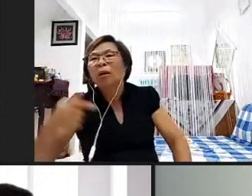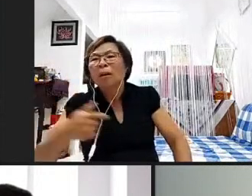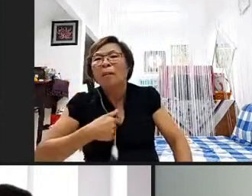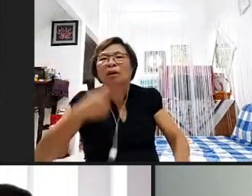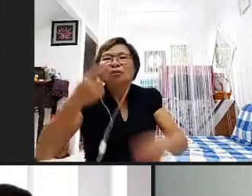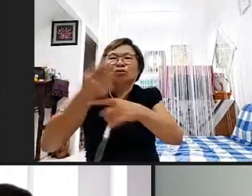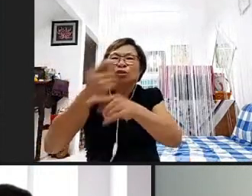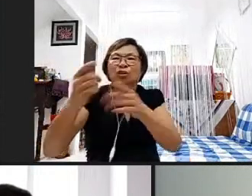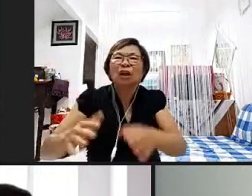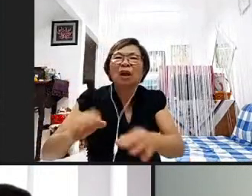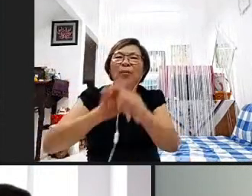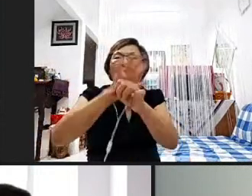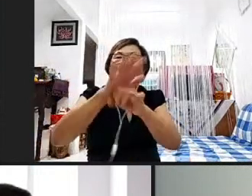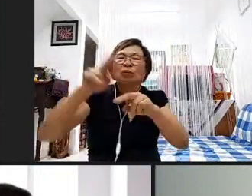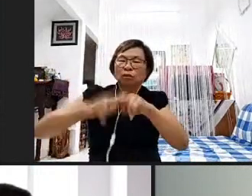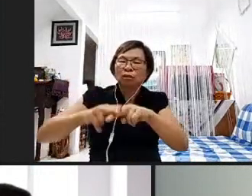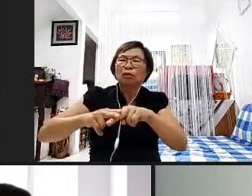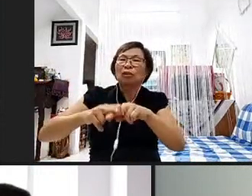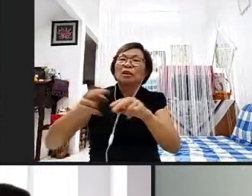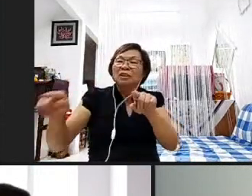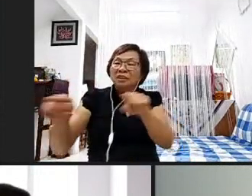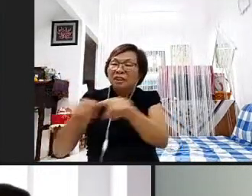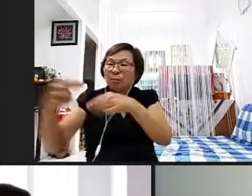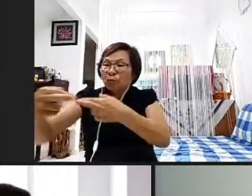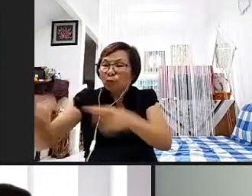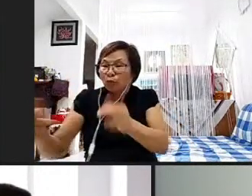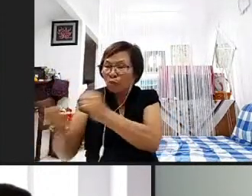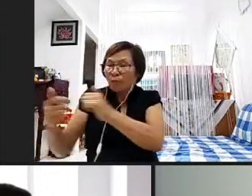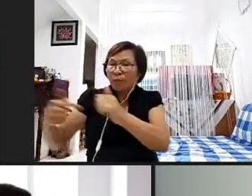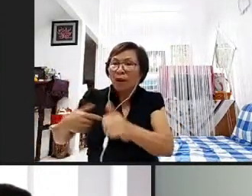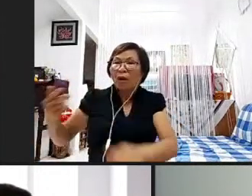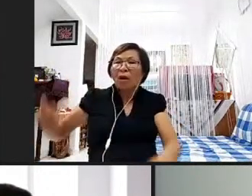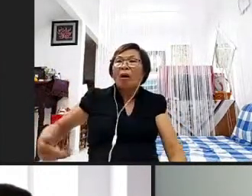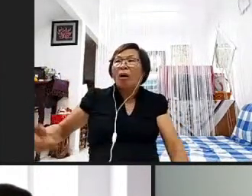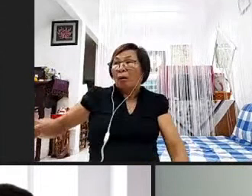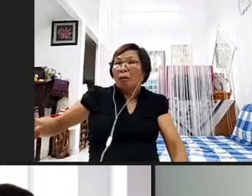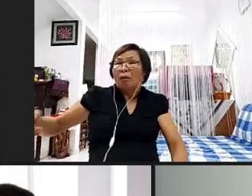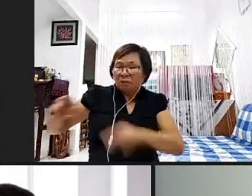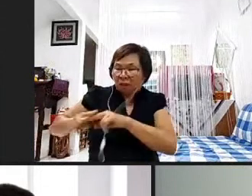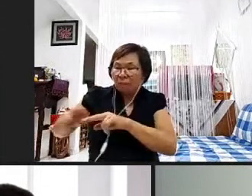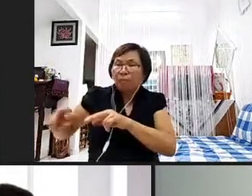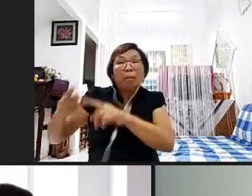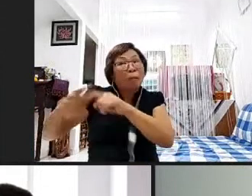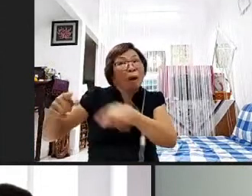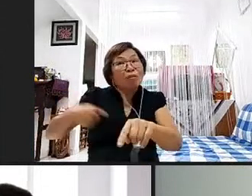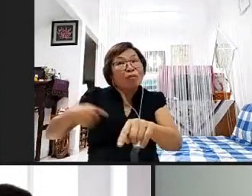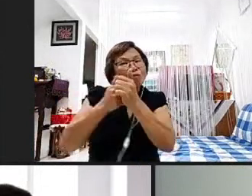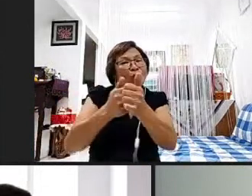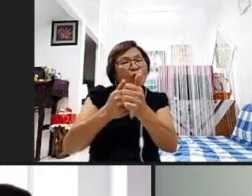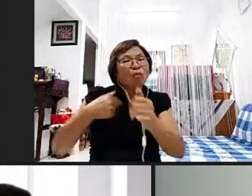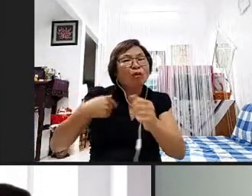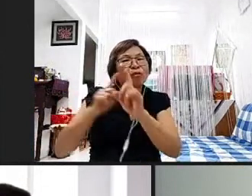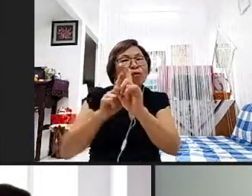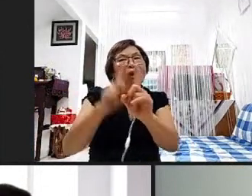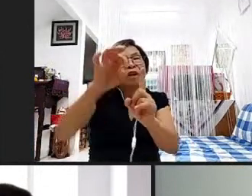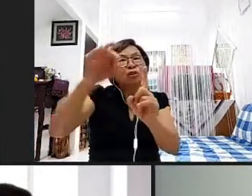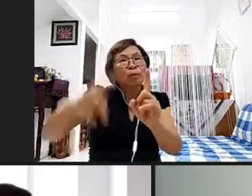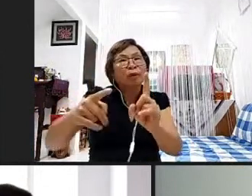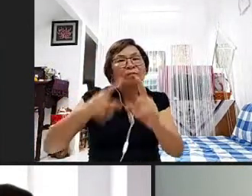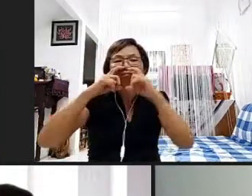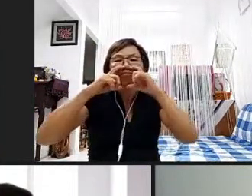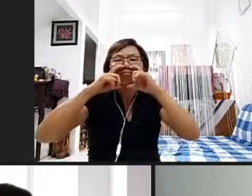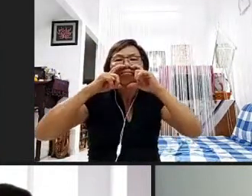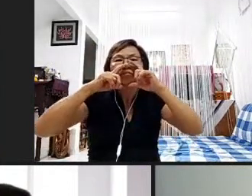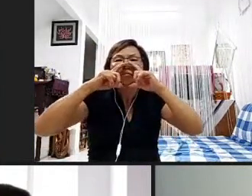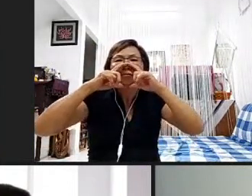is sitting same room with me and has very high infectivity. But we follow strict SOP. We never put